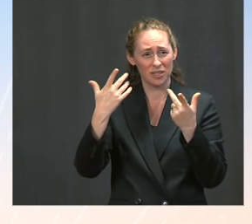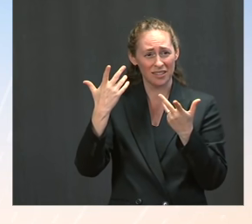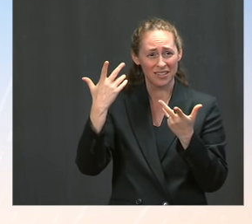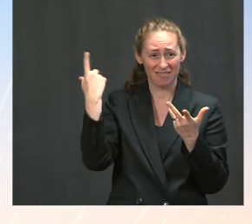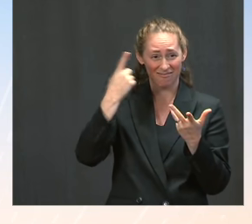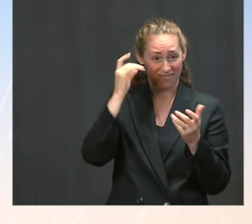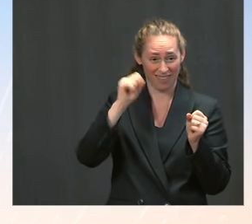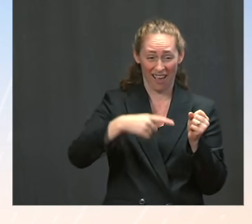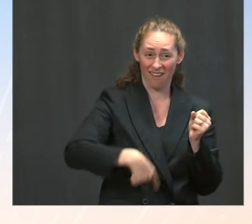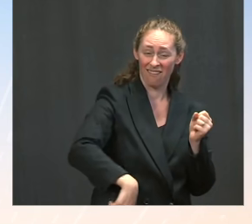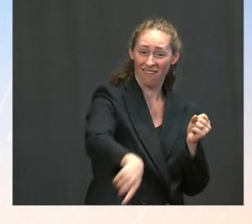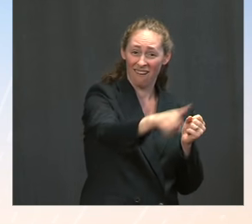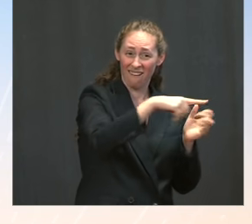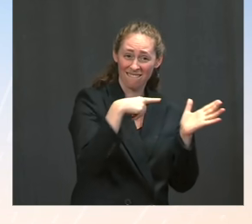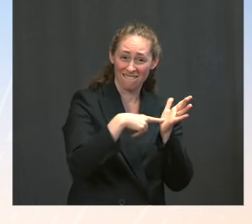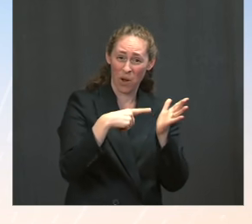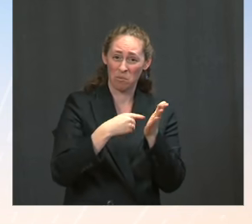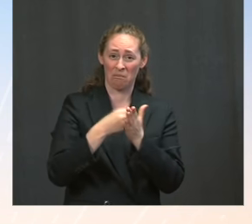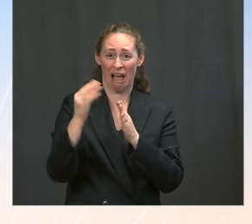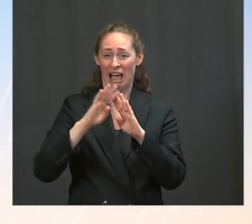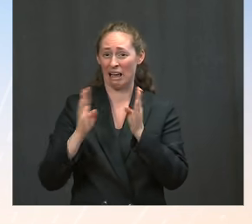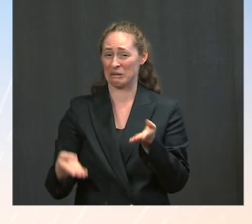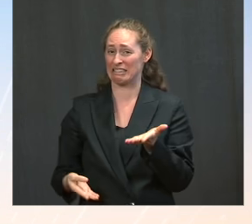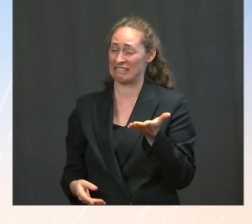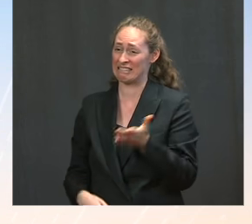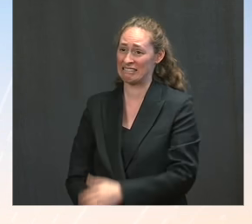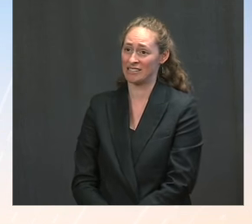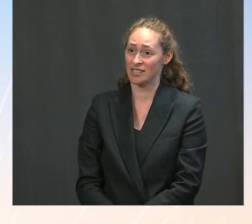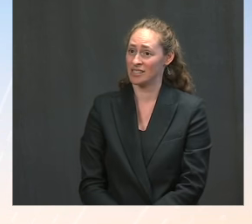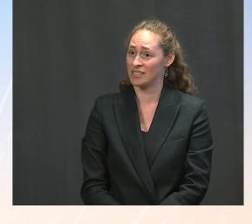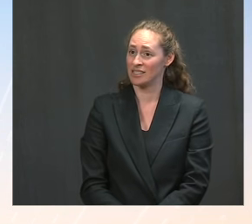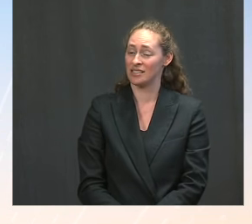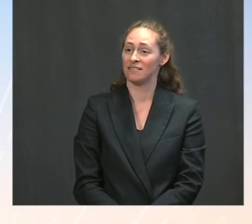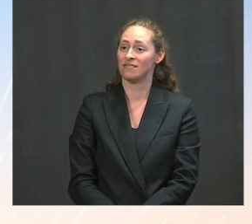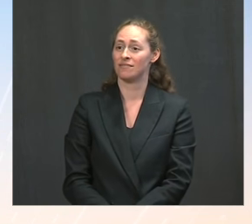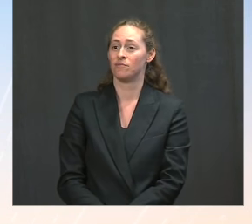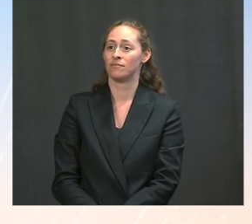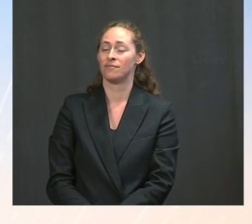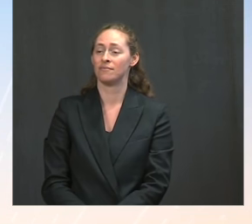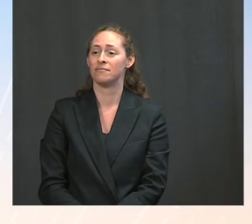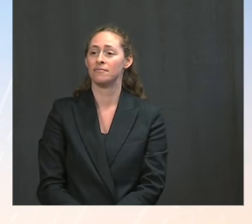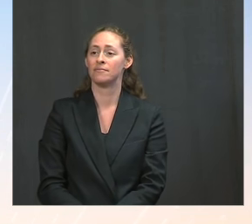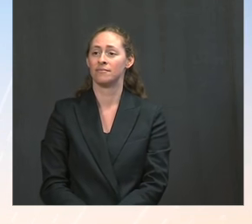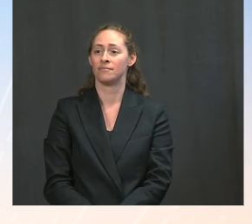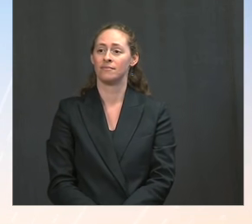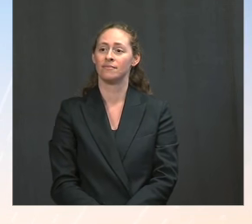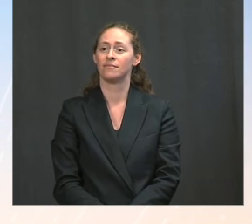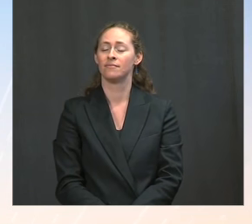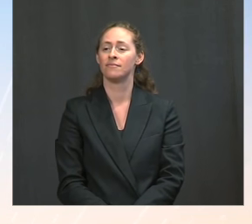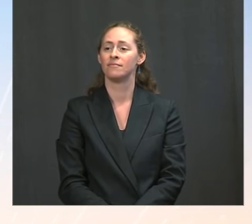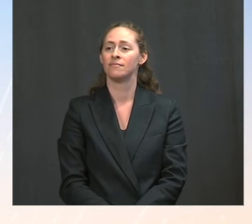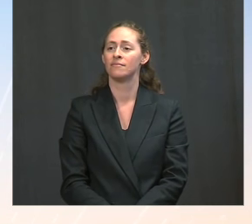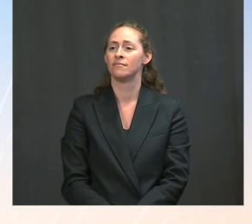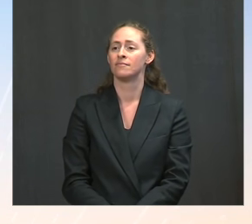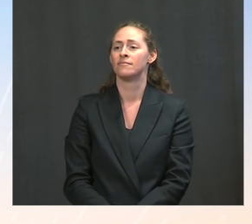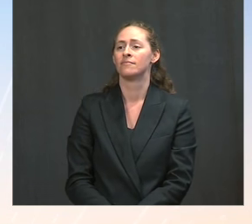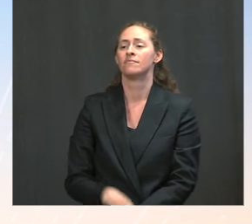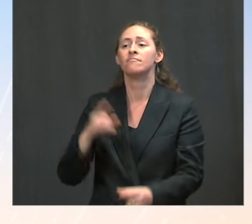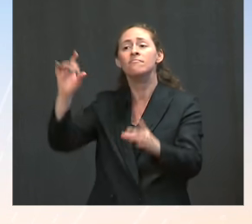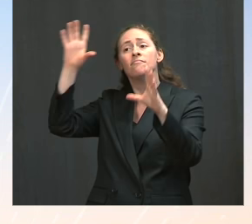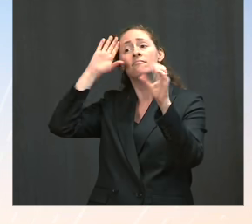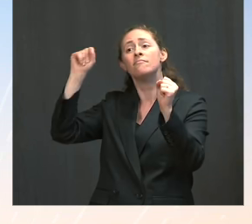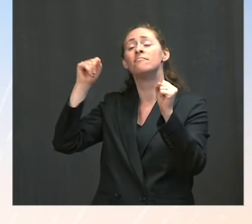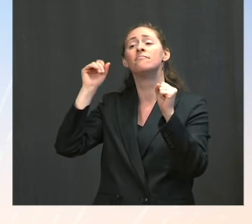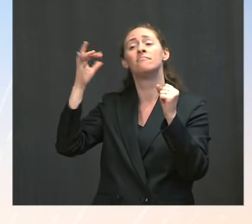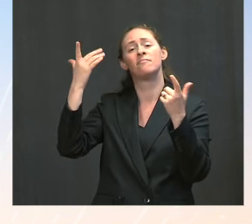the president is quite focused on making sure we're doing everything we can to help middle-class families as the economy is recovering